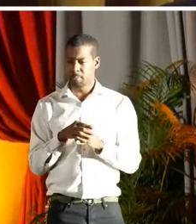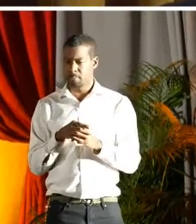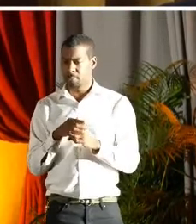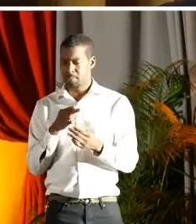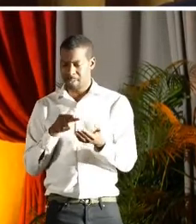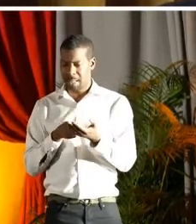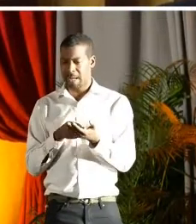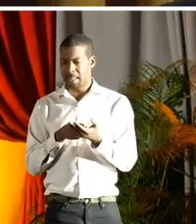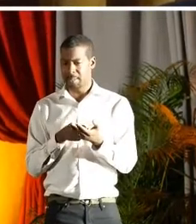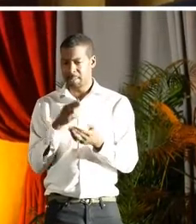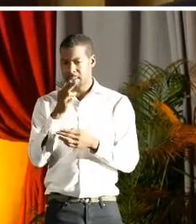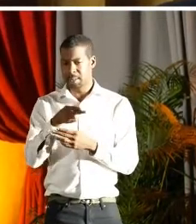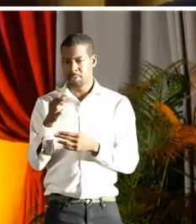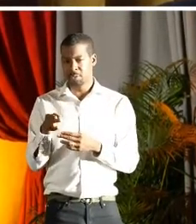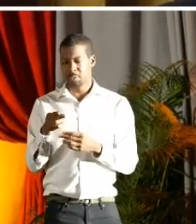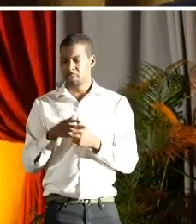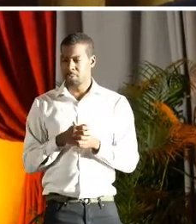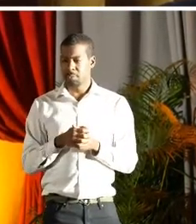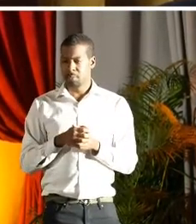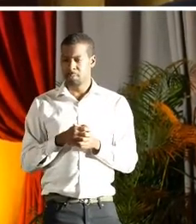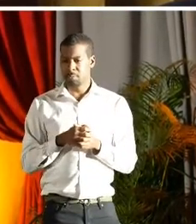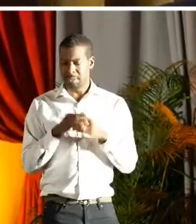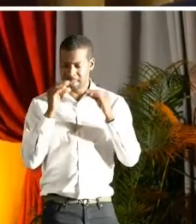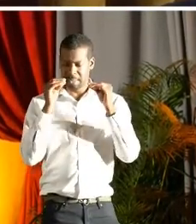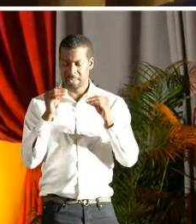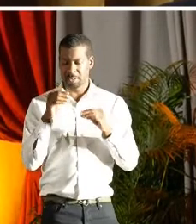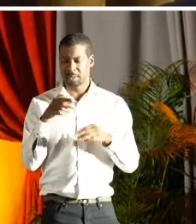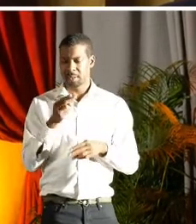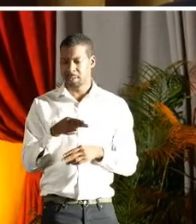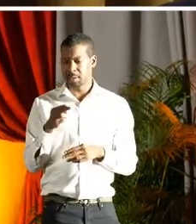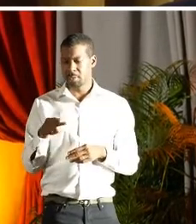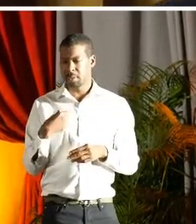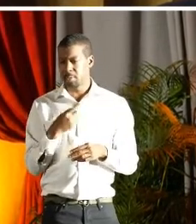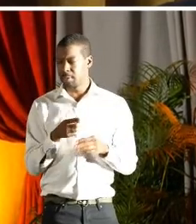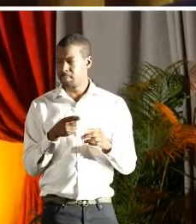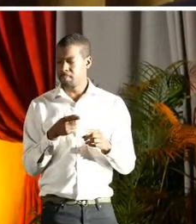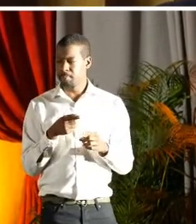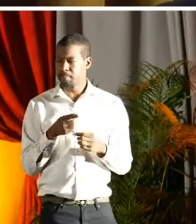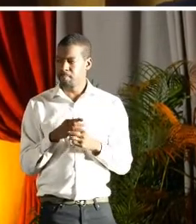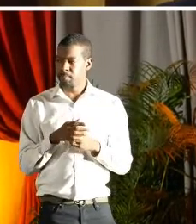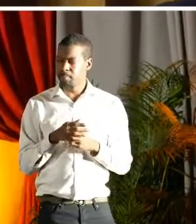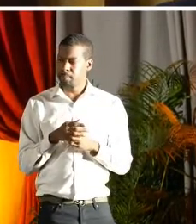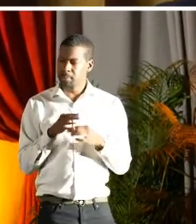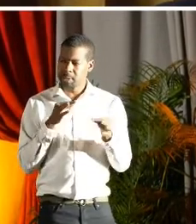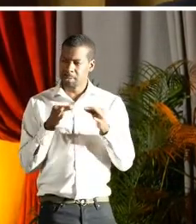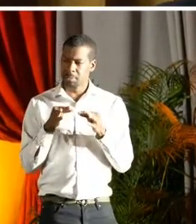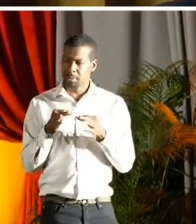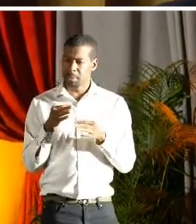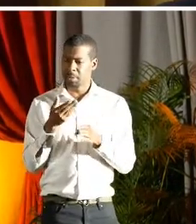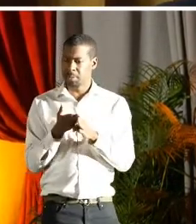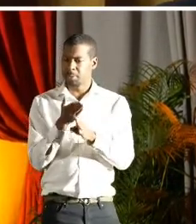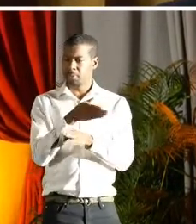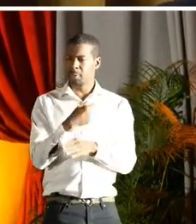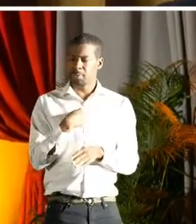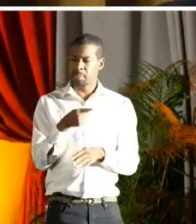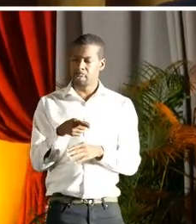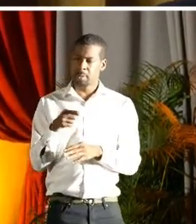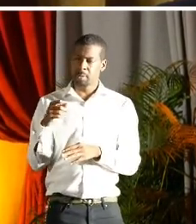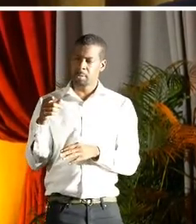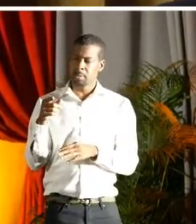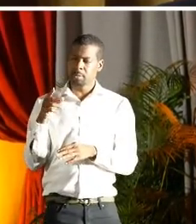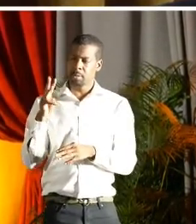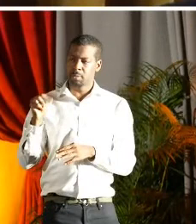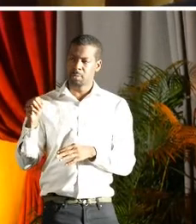accurate teaching of our history. And I want to point out, and it's something that my predecessor and founder of the Mississippi Center